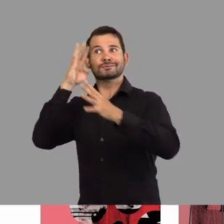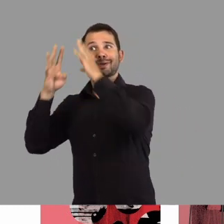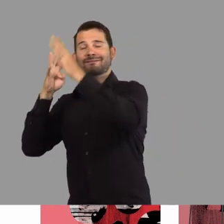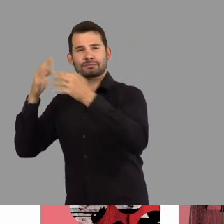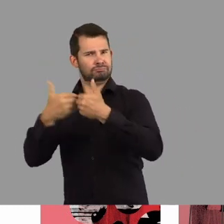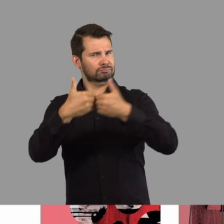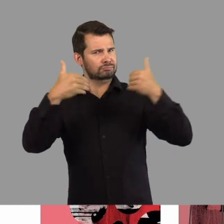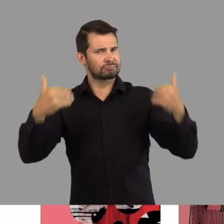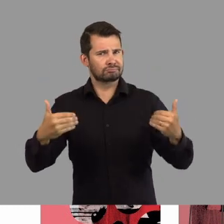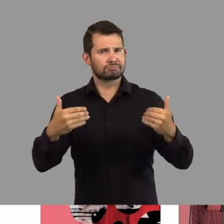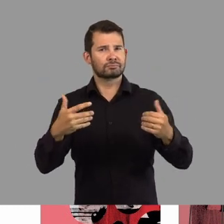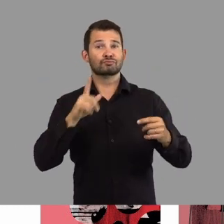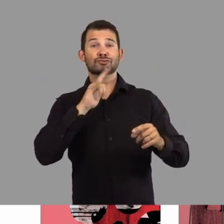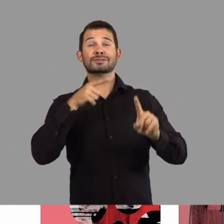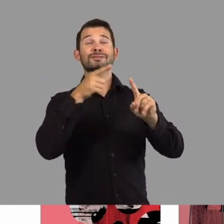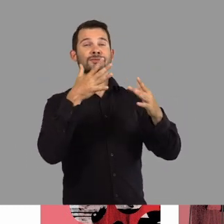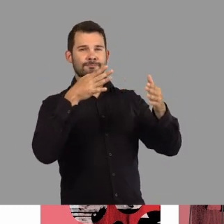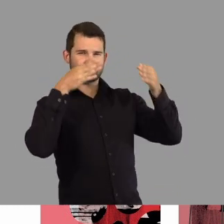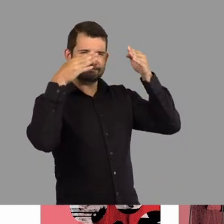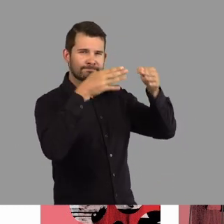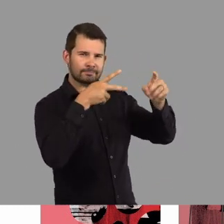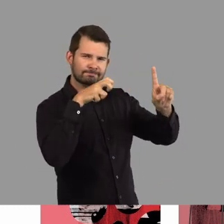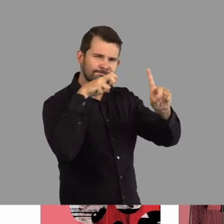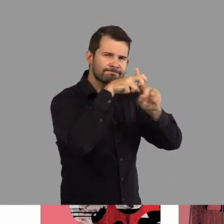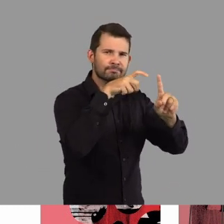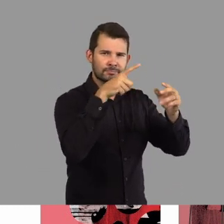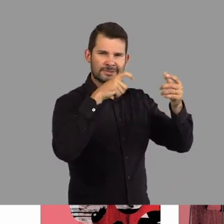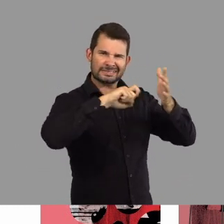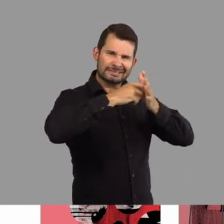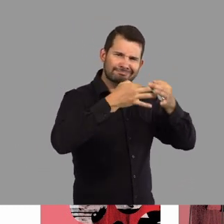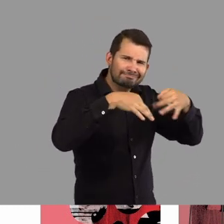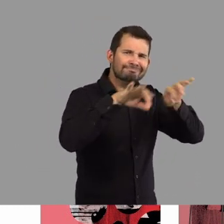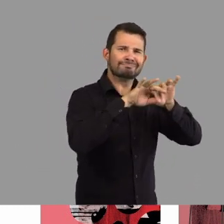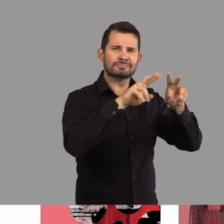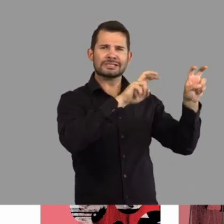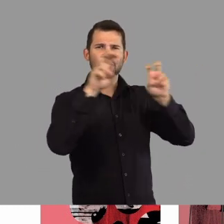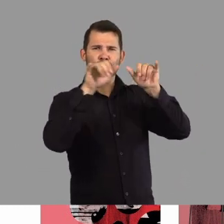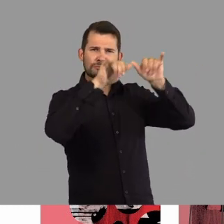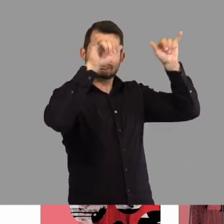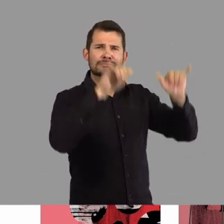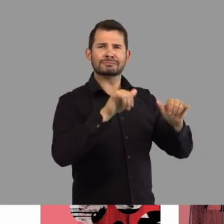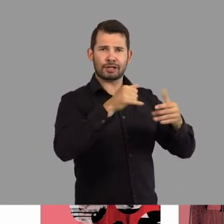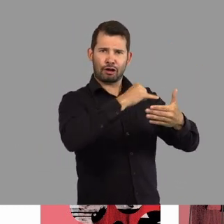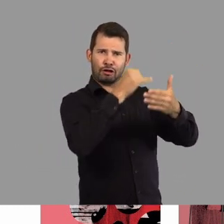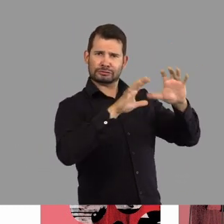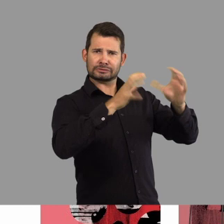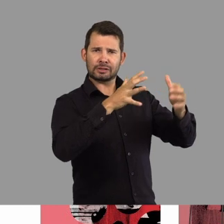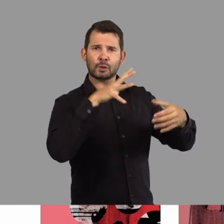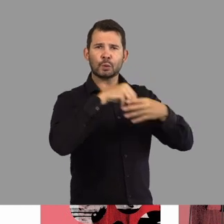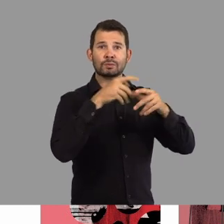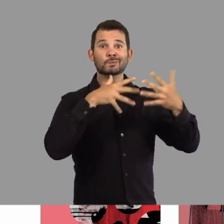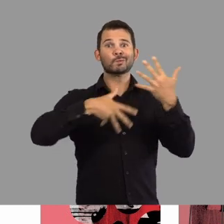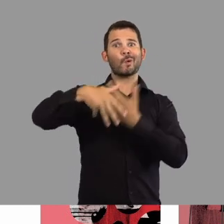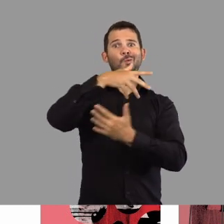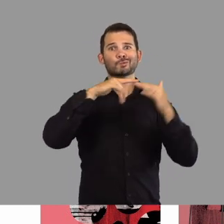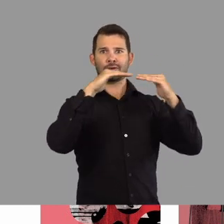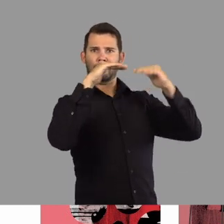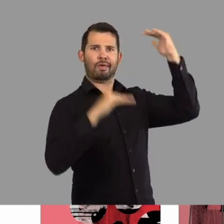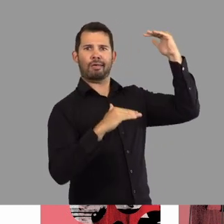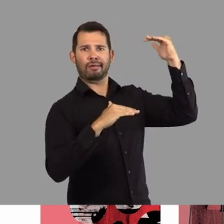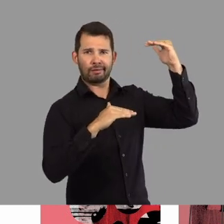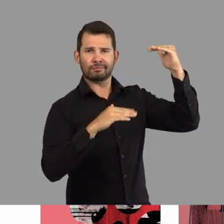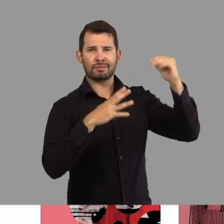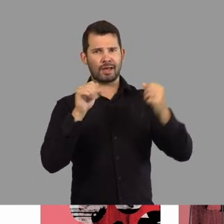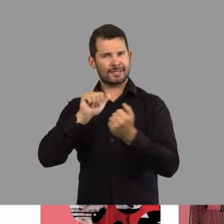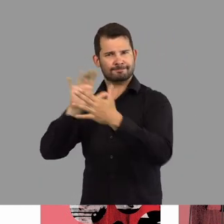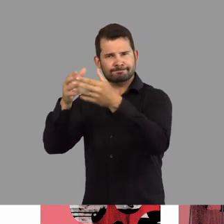with artistic creativity. Rather, it tackles key systemic issues in the arts sector, including social inequalities,